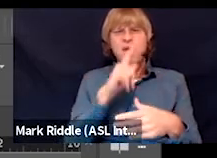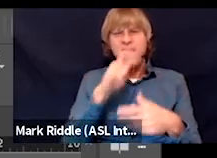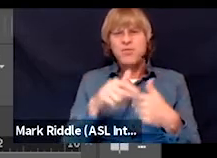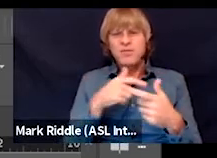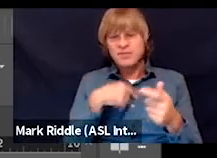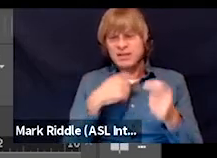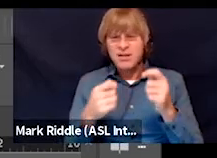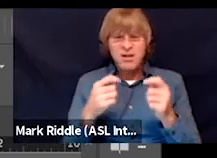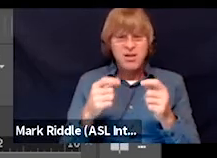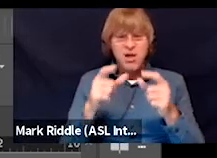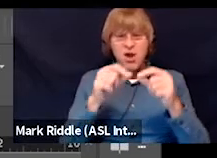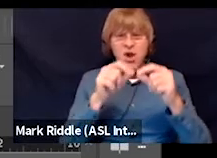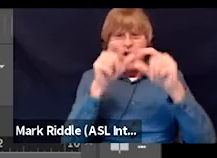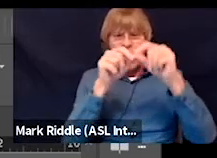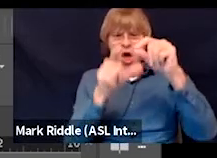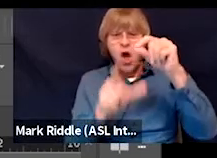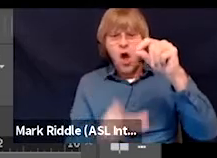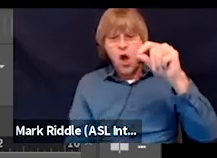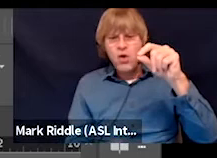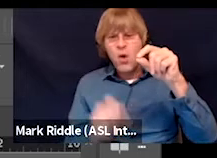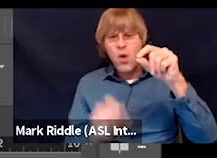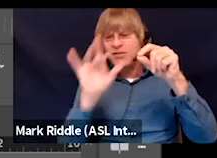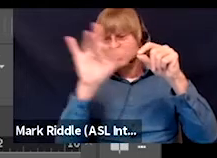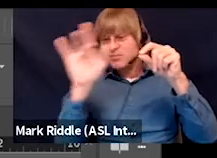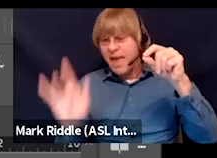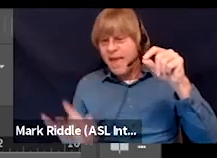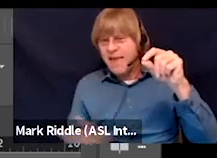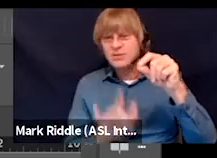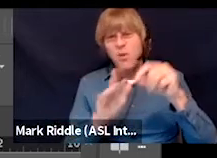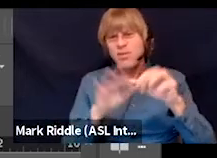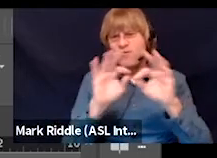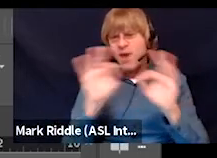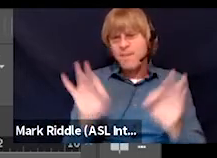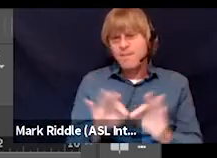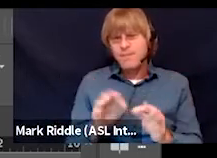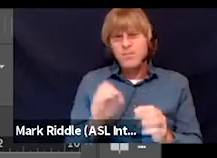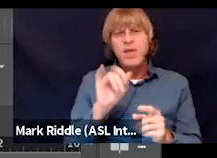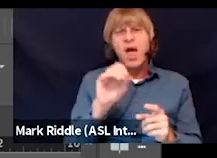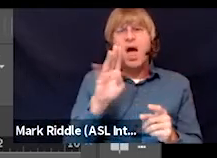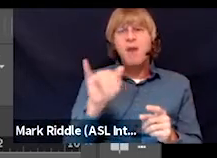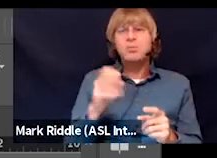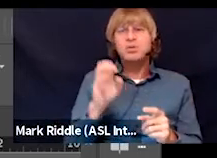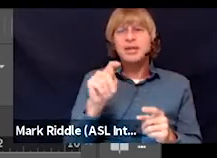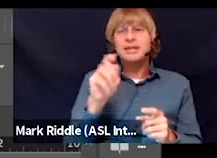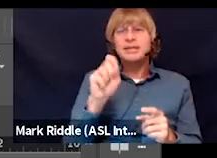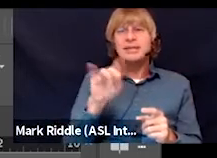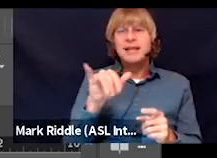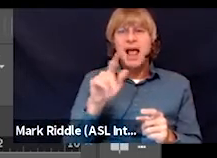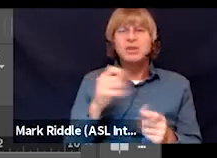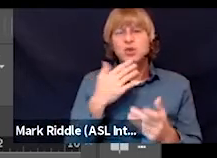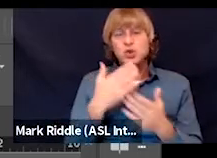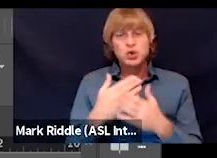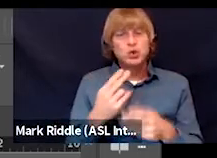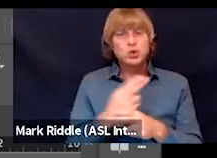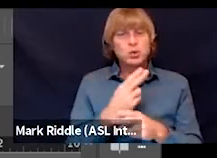an elongated or extra space on that frame. So object styles can do a lot for you.